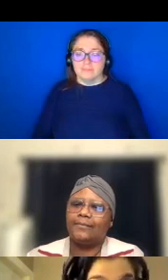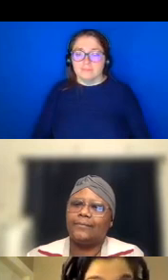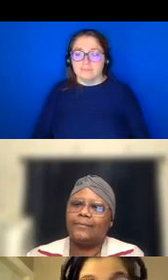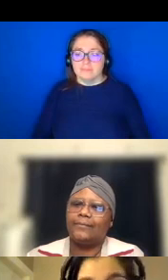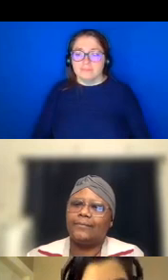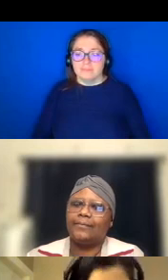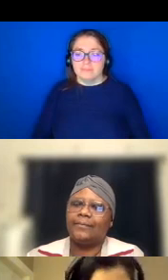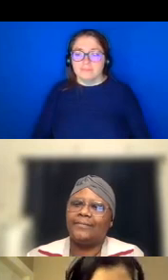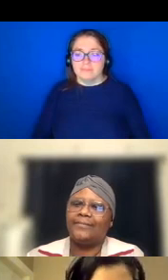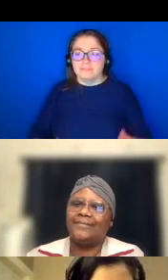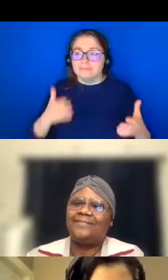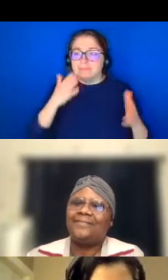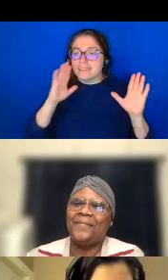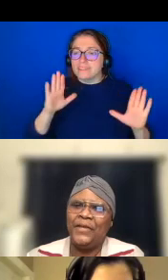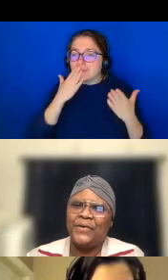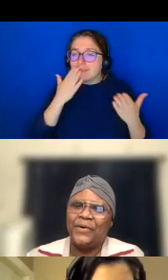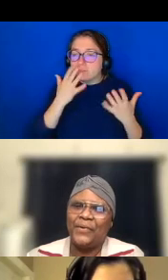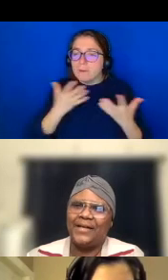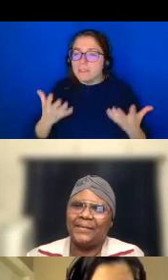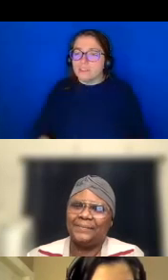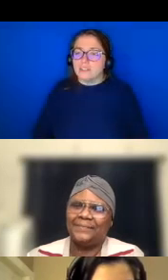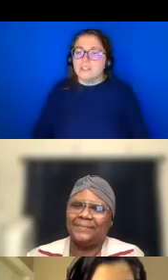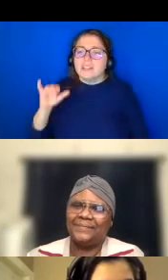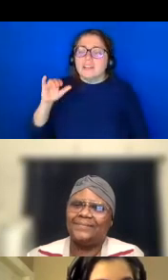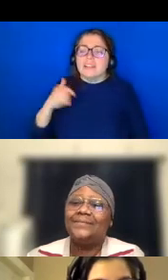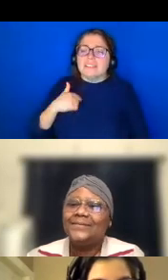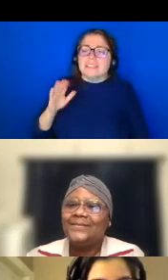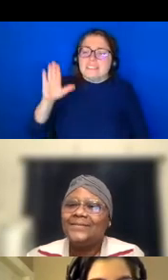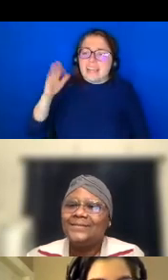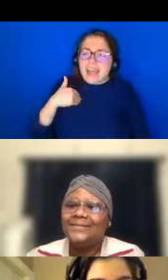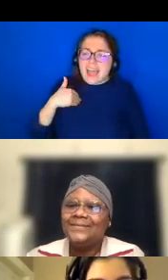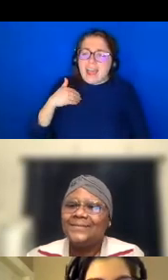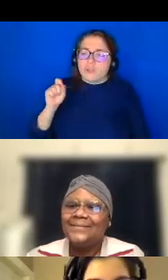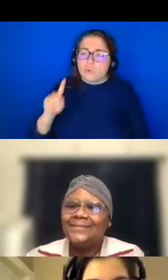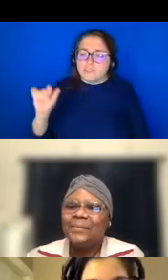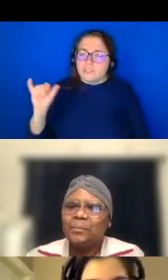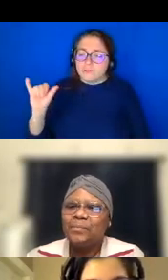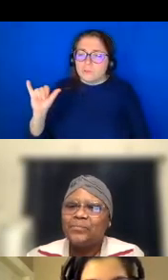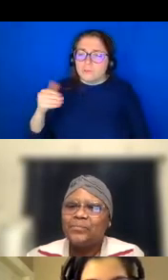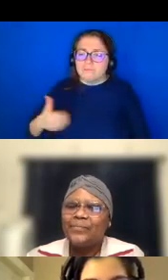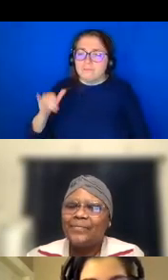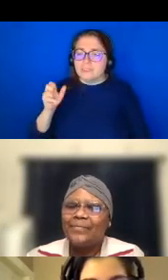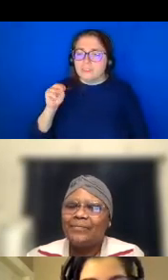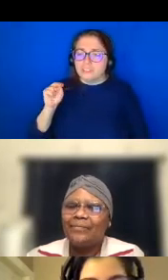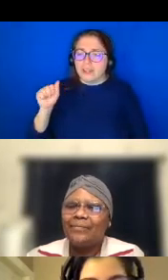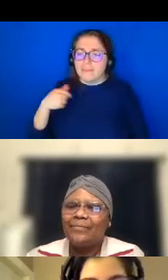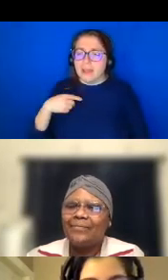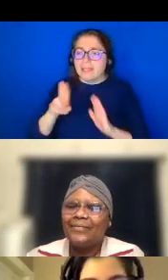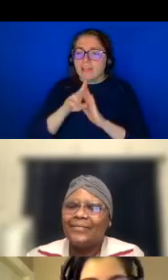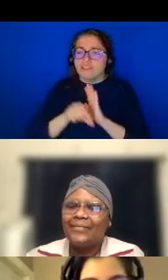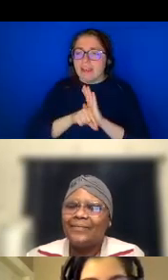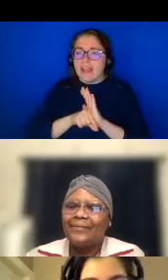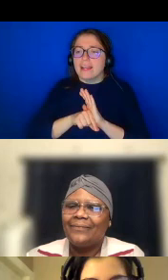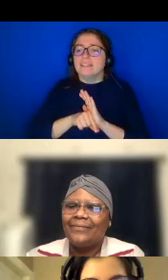Excellent. Thank you so much again. I actually have You a are question welcome. for you. I'm Jenna. I'm a undergraduate student at